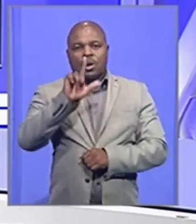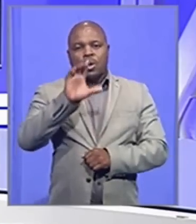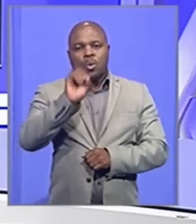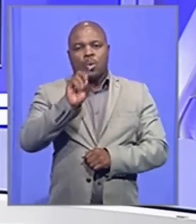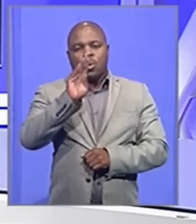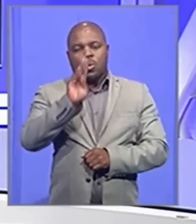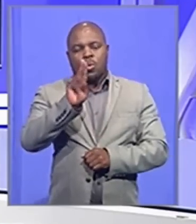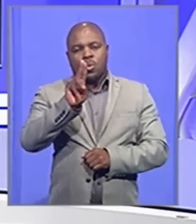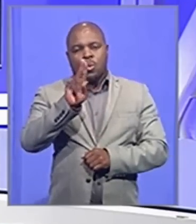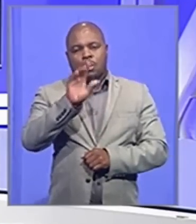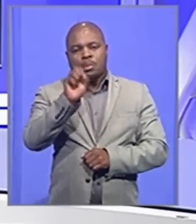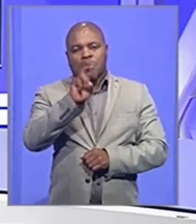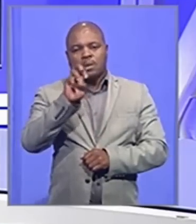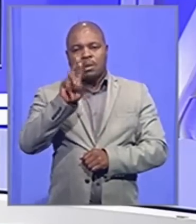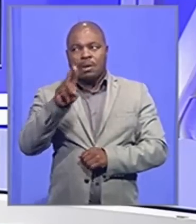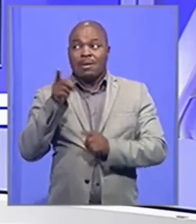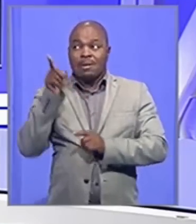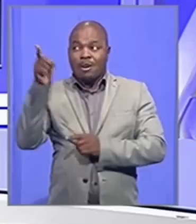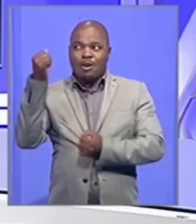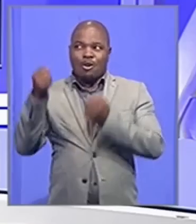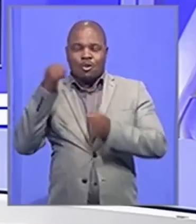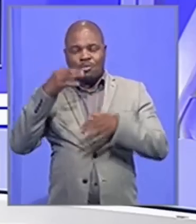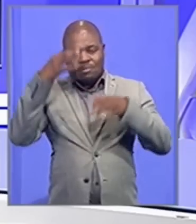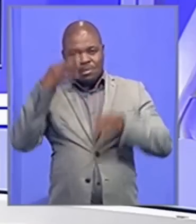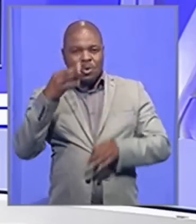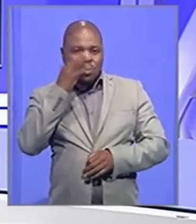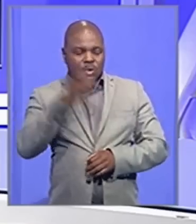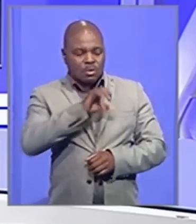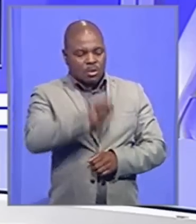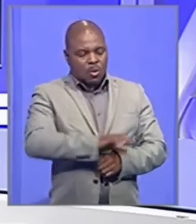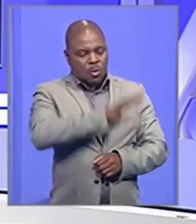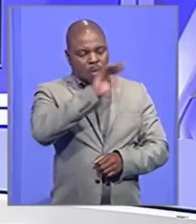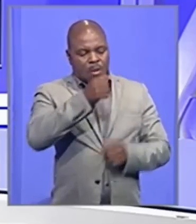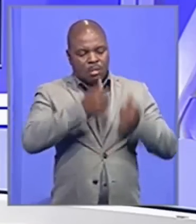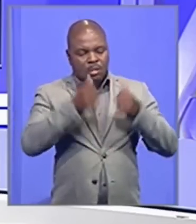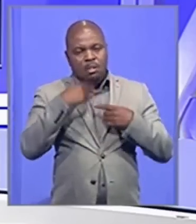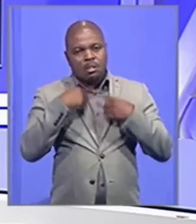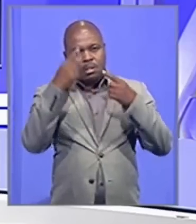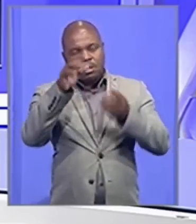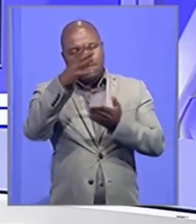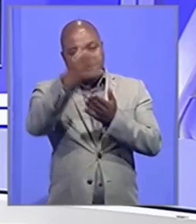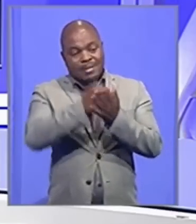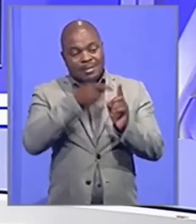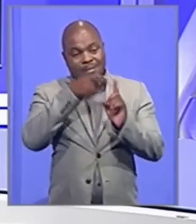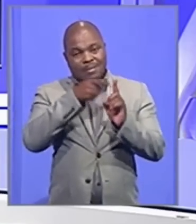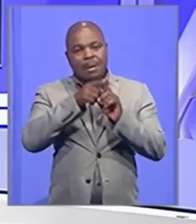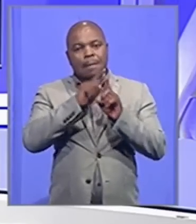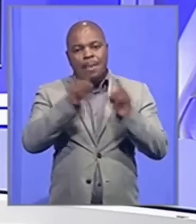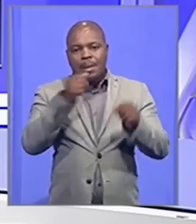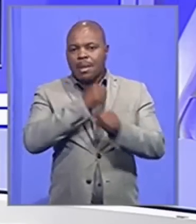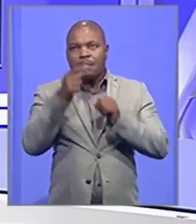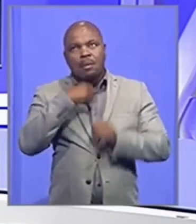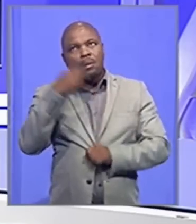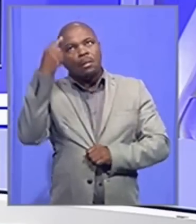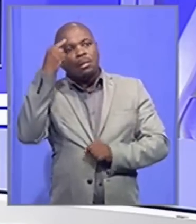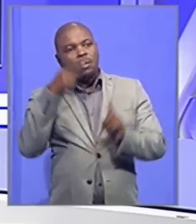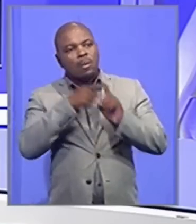kwa Bloemfontein o atlhotse gore bothati ba Afrika Borwa ba buseditse gae Magudumane ba sa lemoga gore